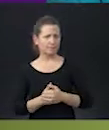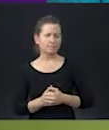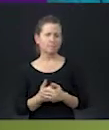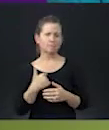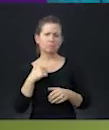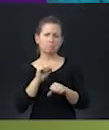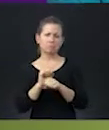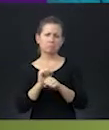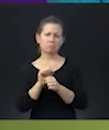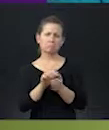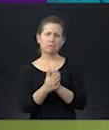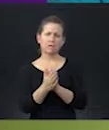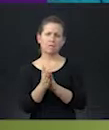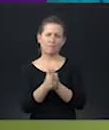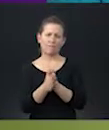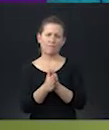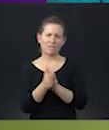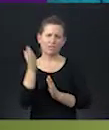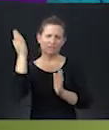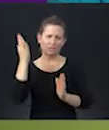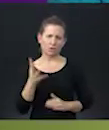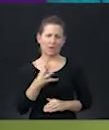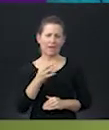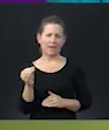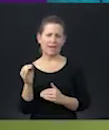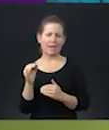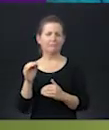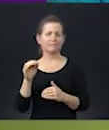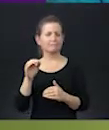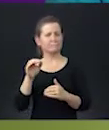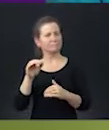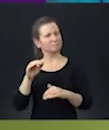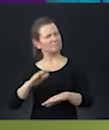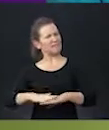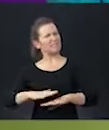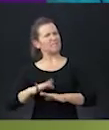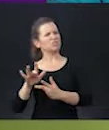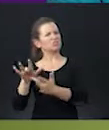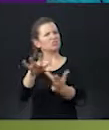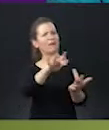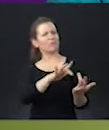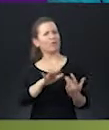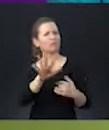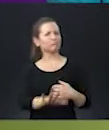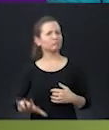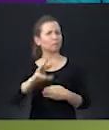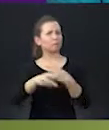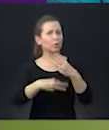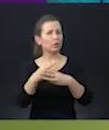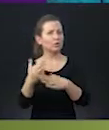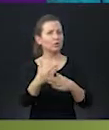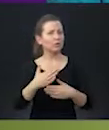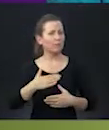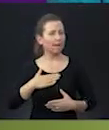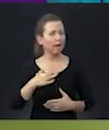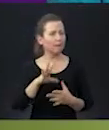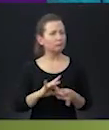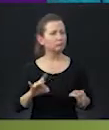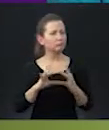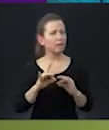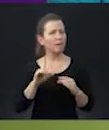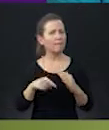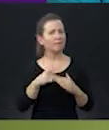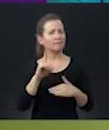and communications, and working on becoming a motivational speaker that at least travel around the world and share my